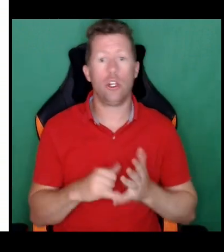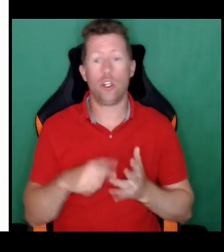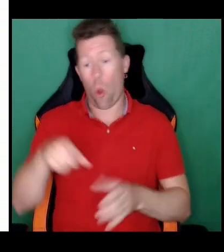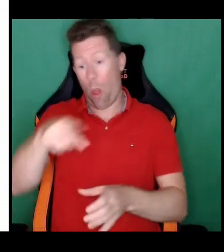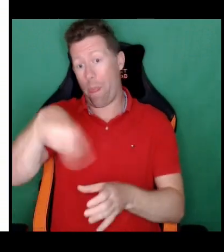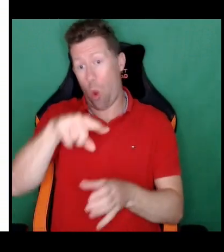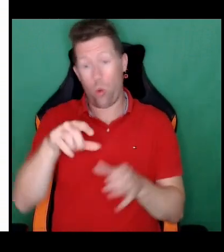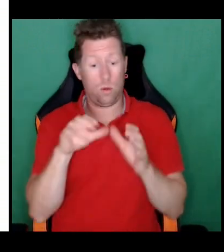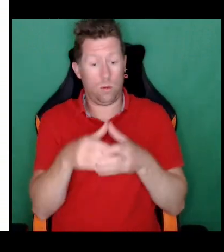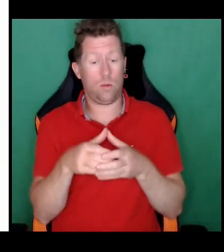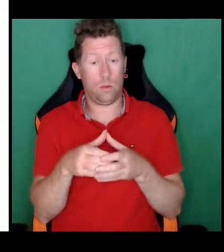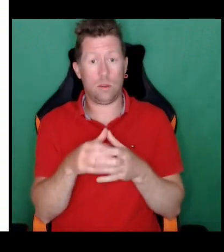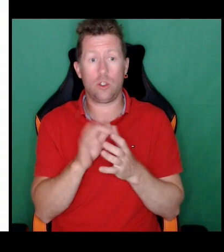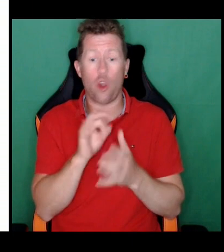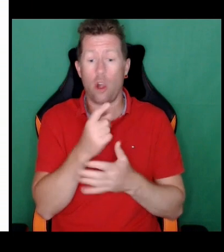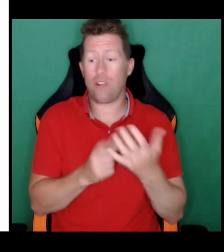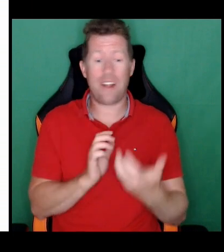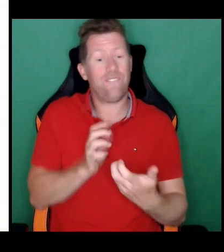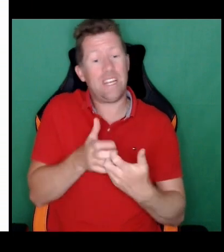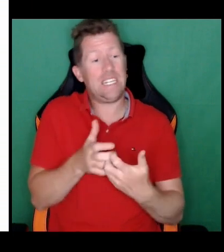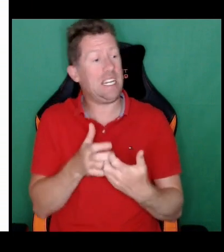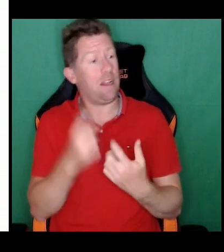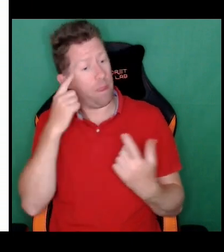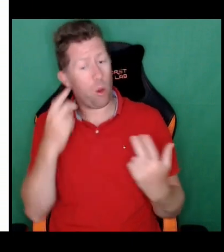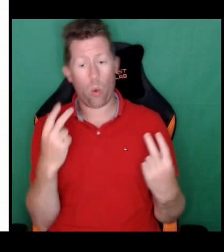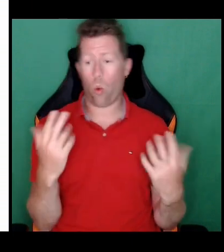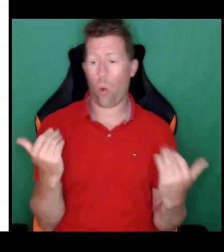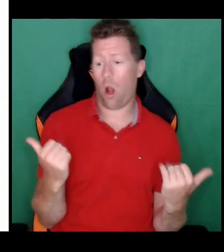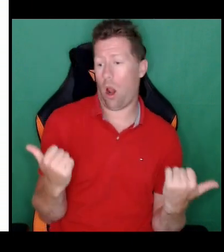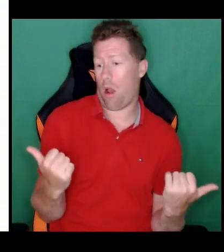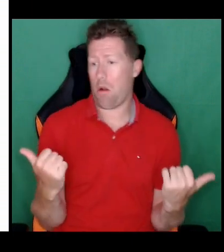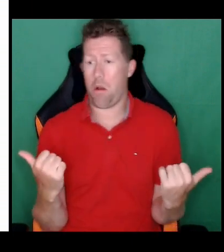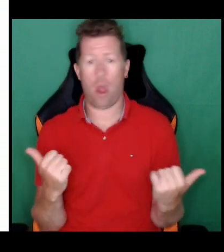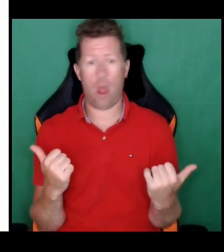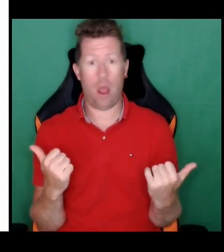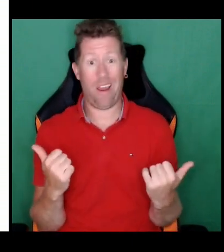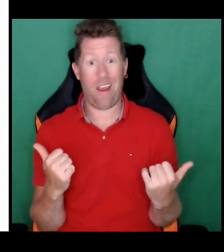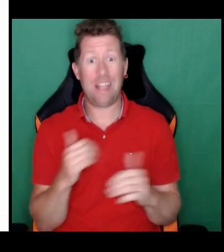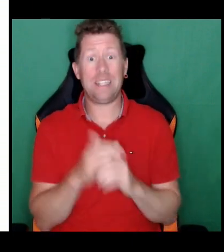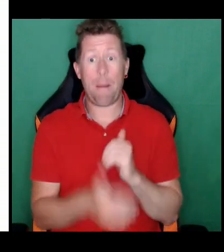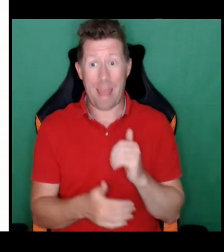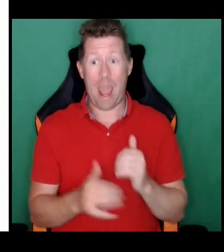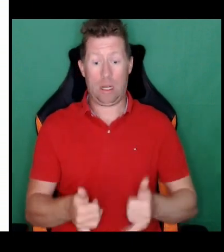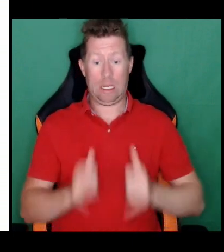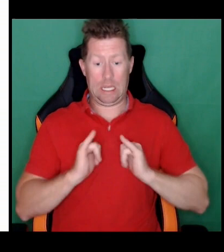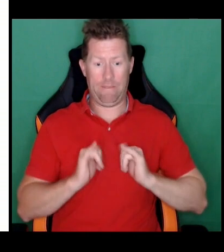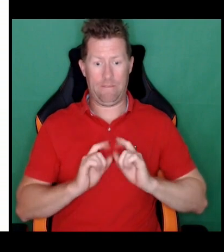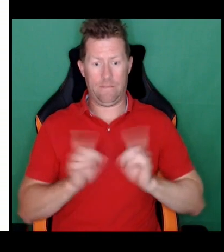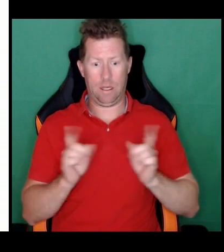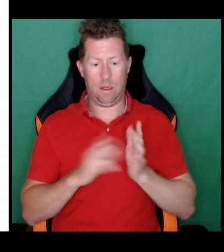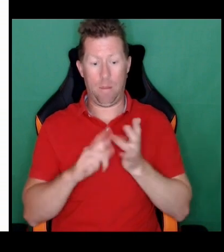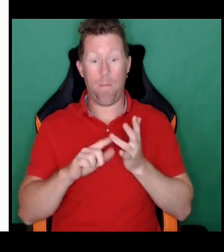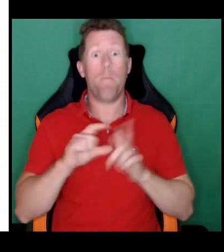just about fitting in, and it's not just about the tricks. It's actually delivering to them a whole range of mood